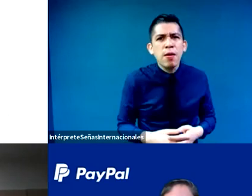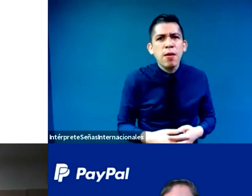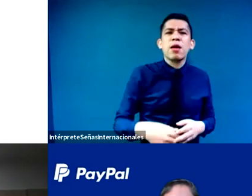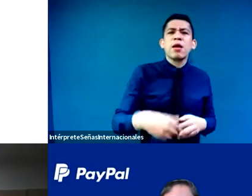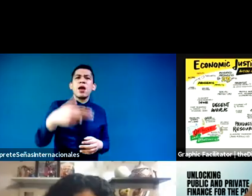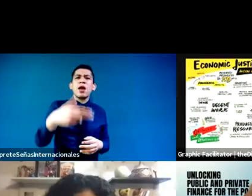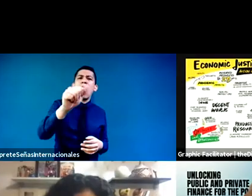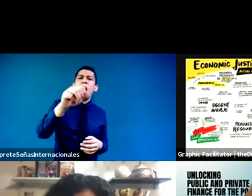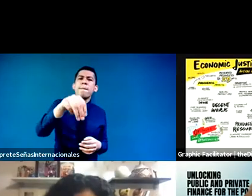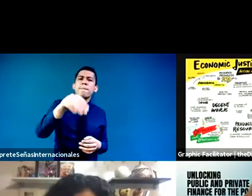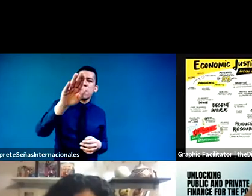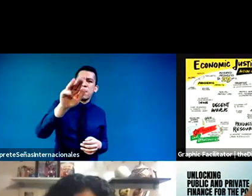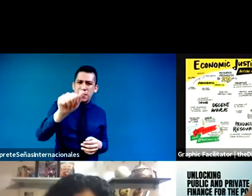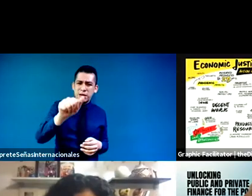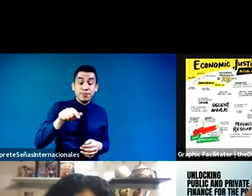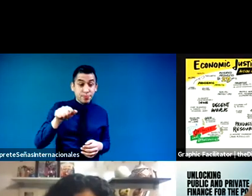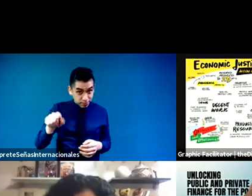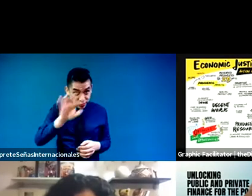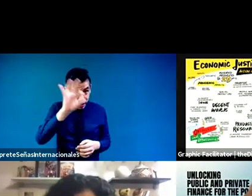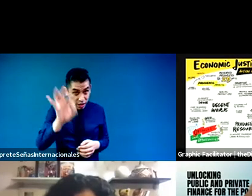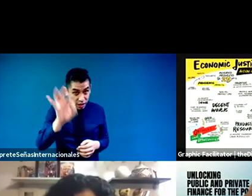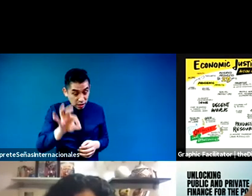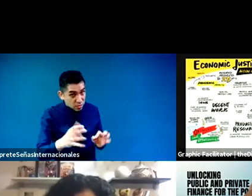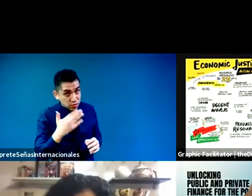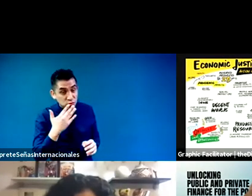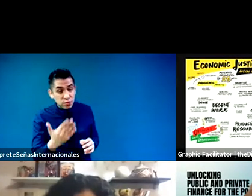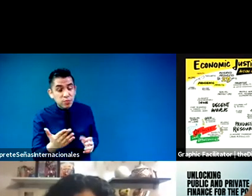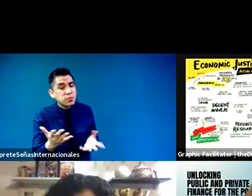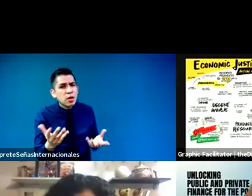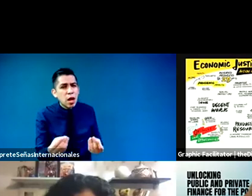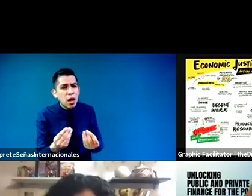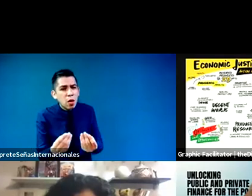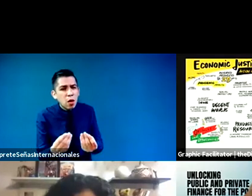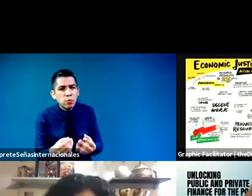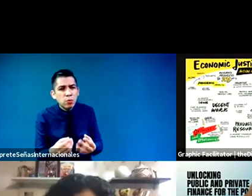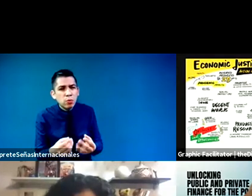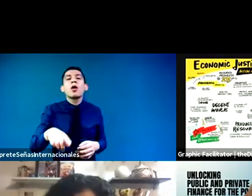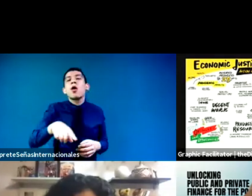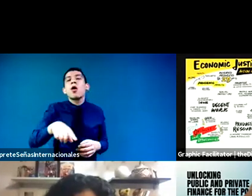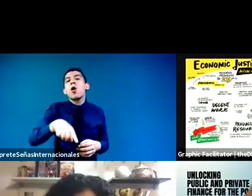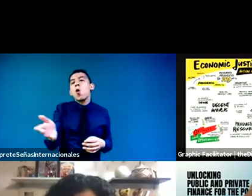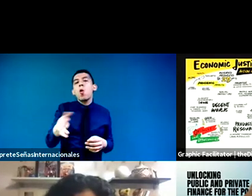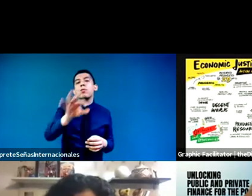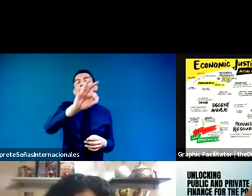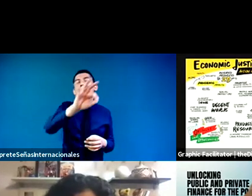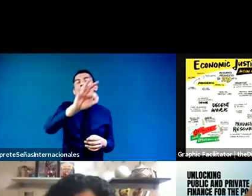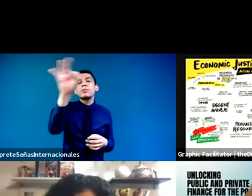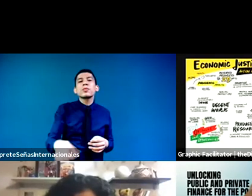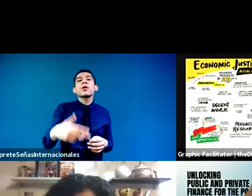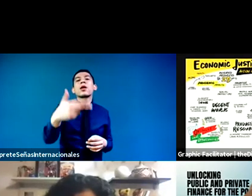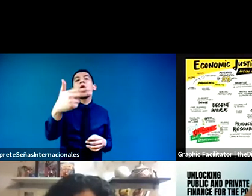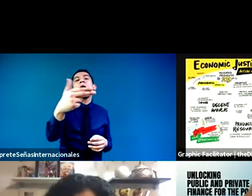How does this Action Coalition participation lead to invitation to the Paris event for